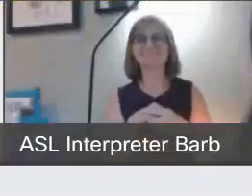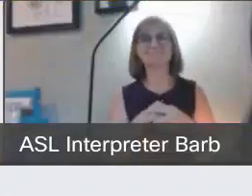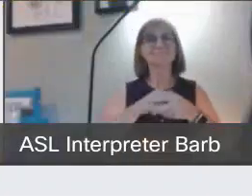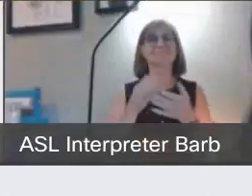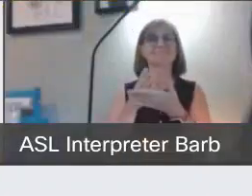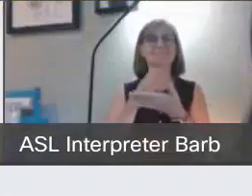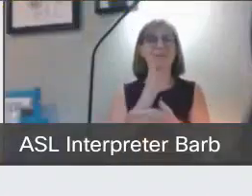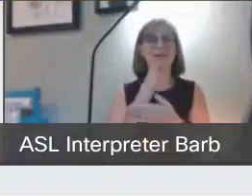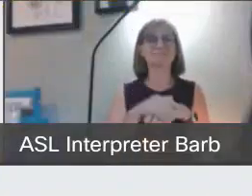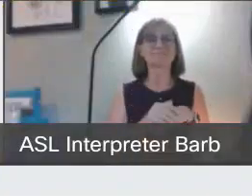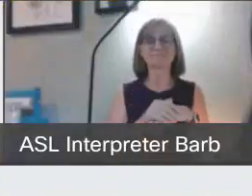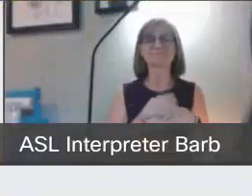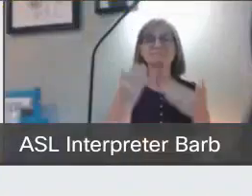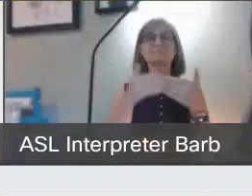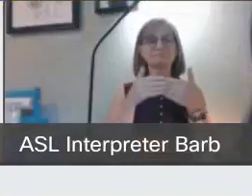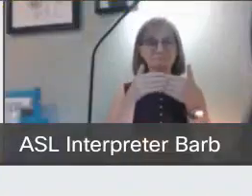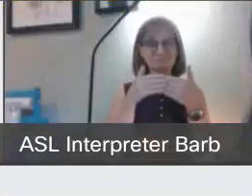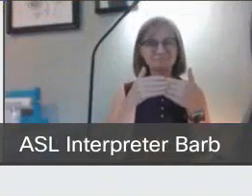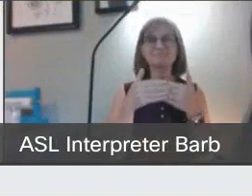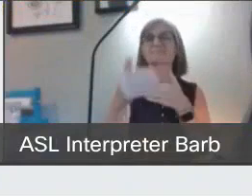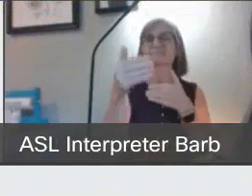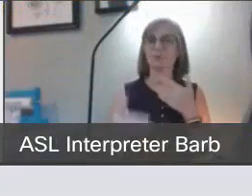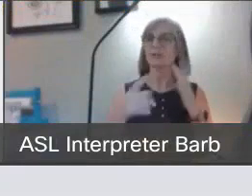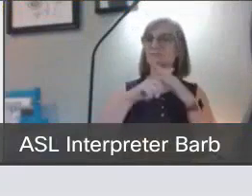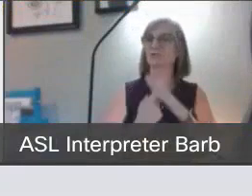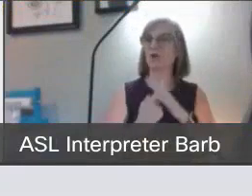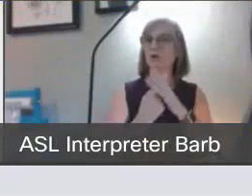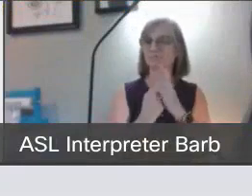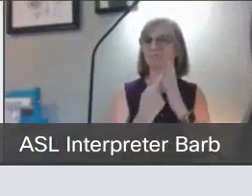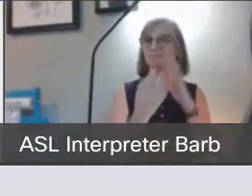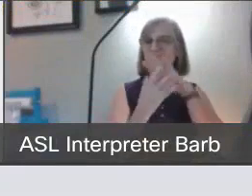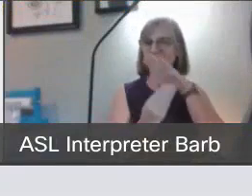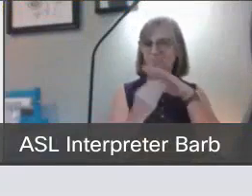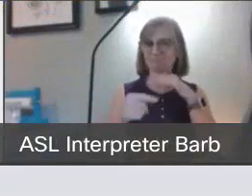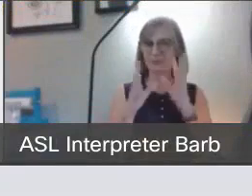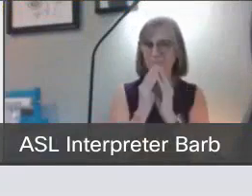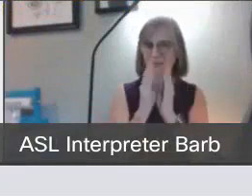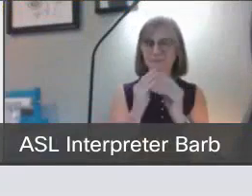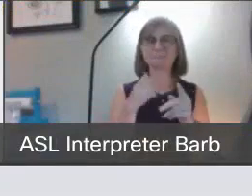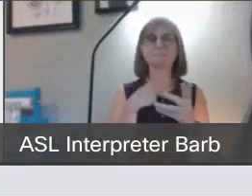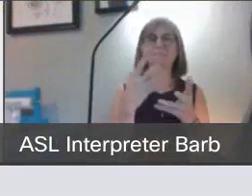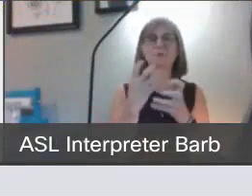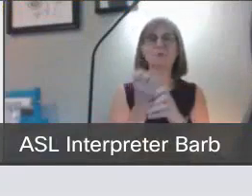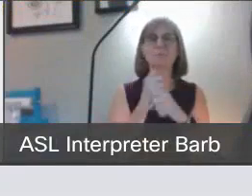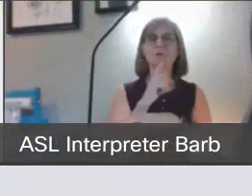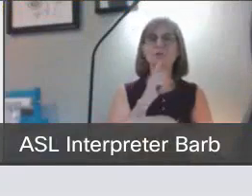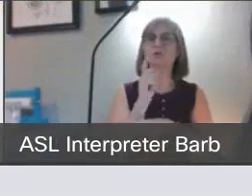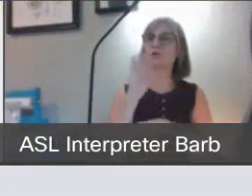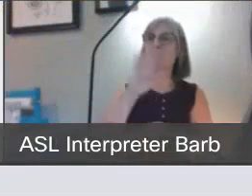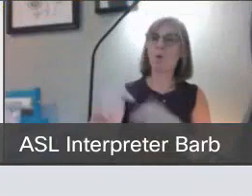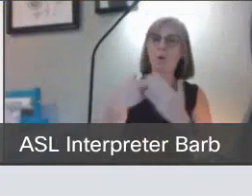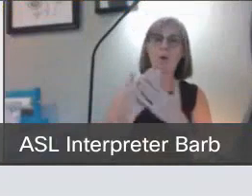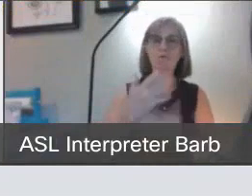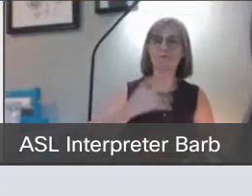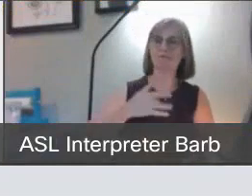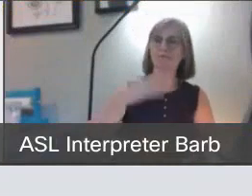All right, so we're going to go ahead and start recording the meeting. And so I just wanted to make sure that everybody is welcome to the meeting. Again,